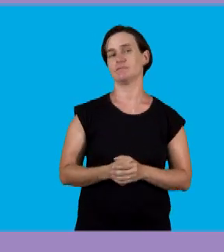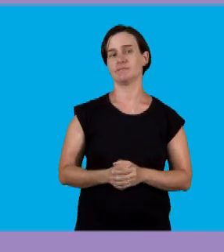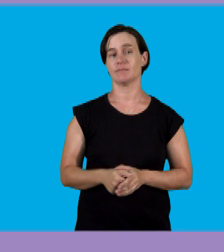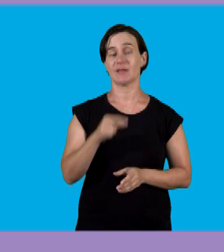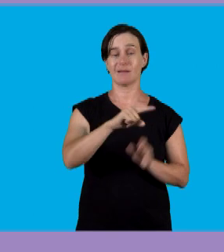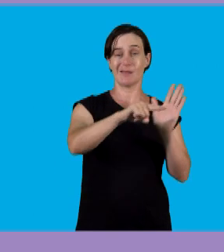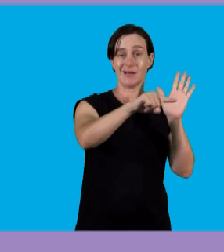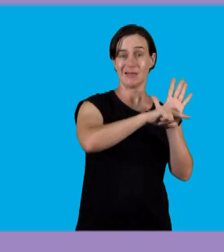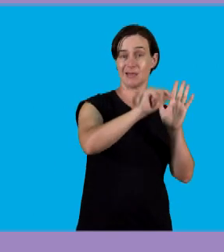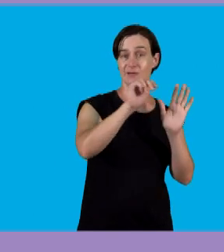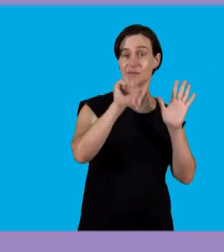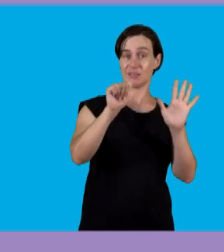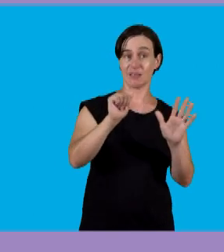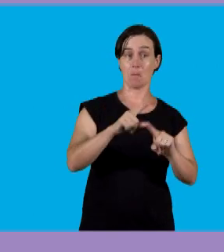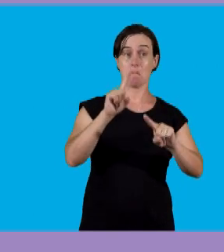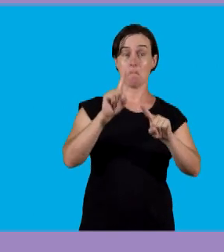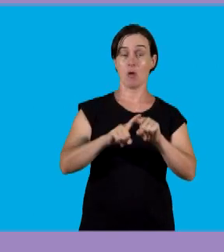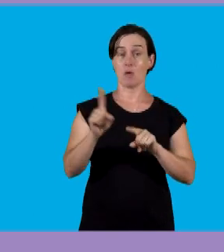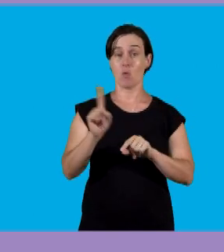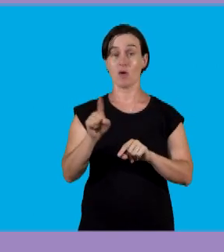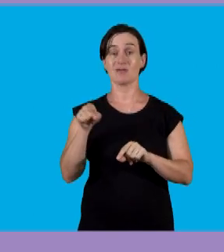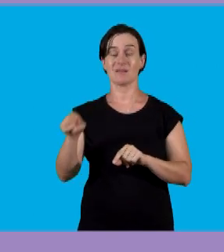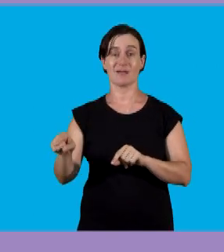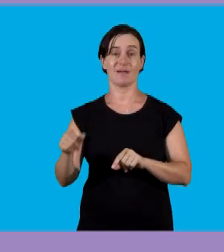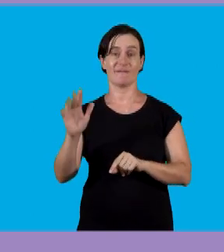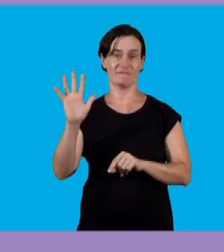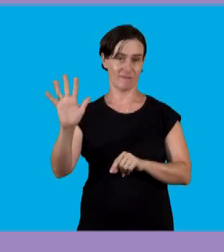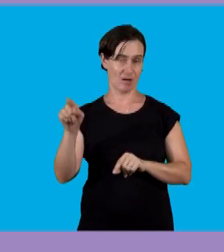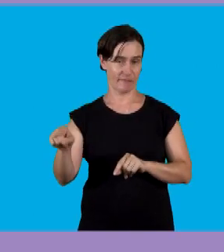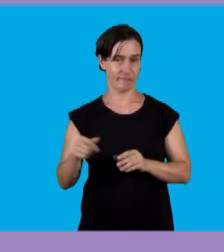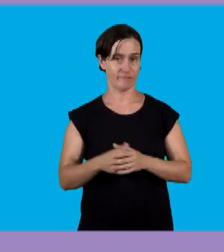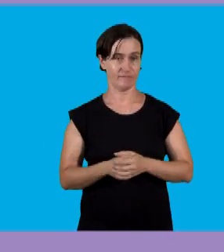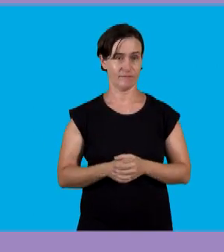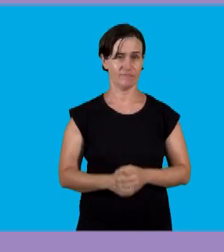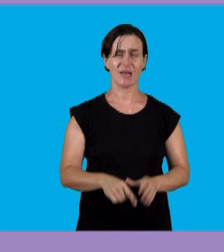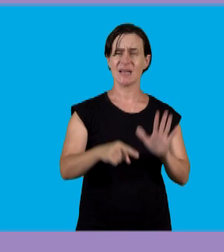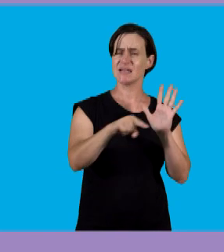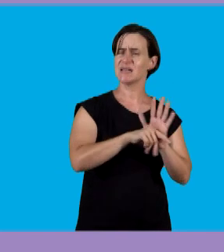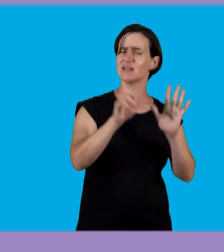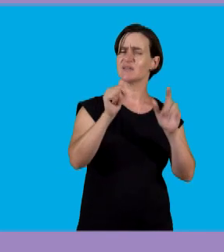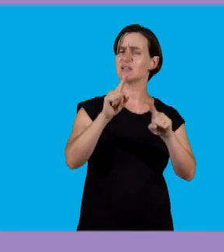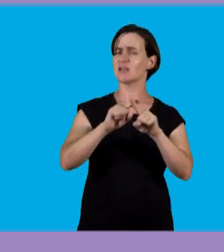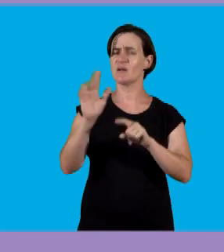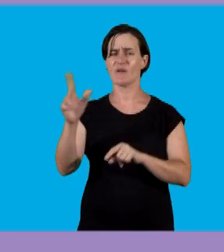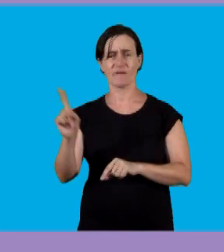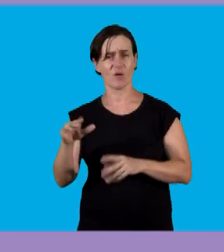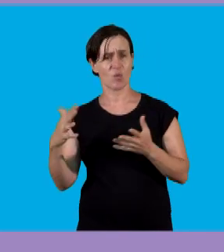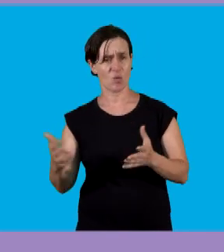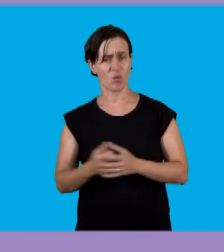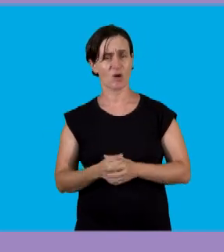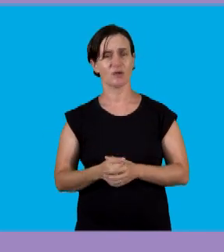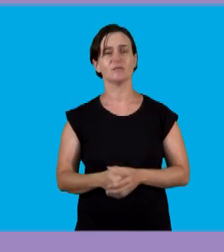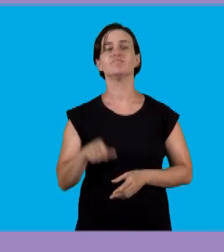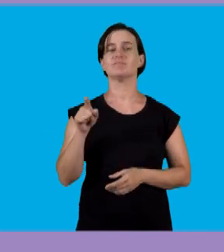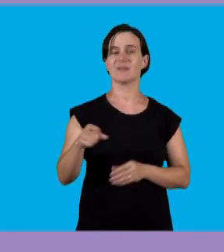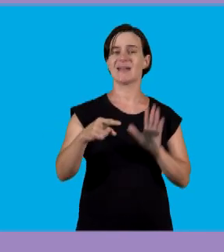have a negative 6 multiplying with the 5. Now negative 6 multiplied by 5